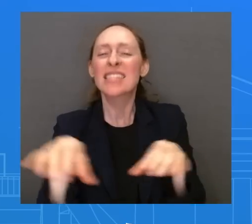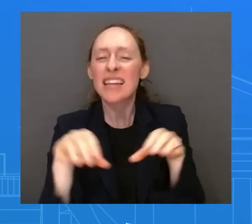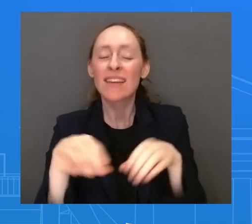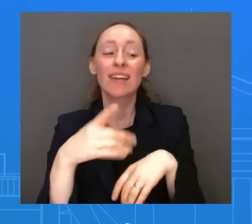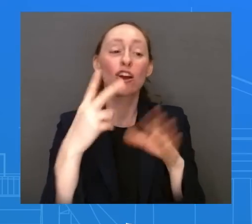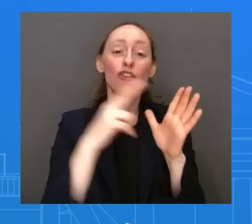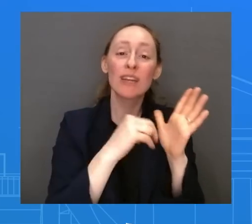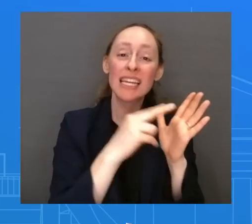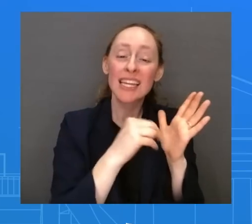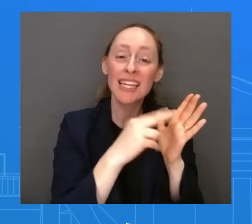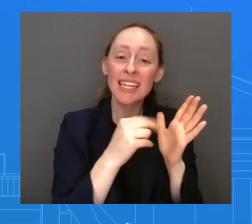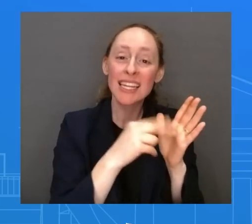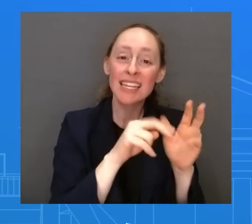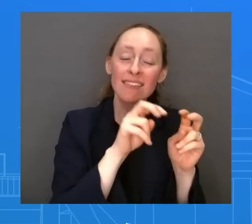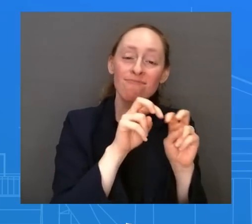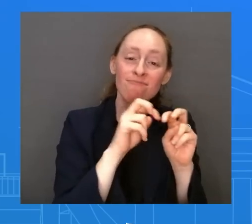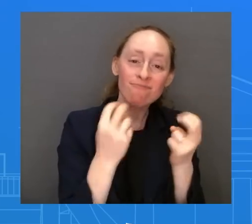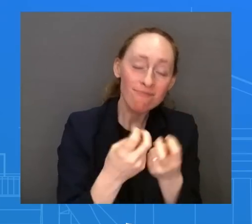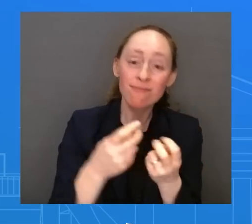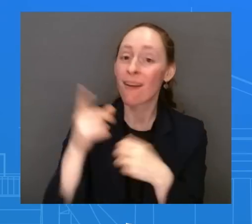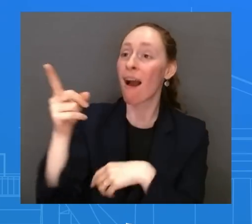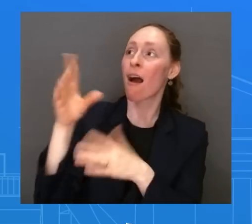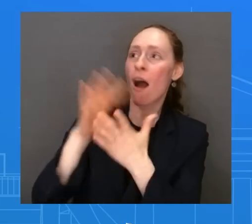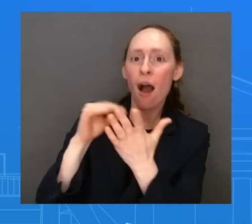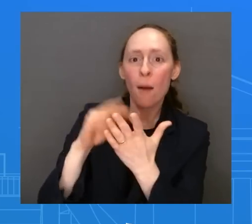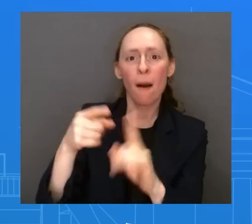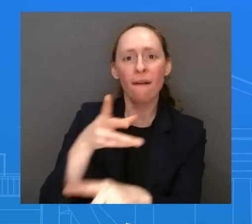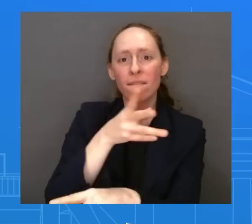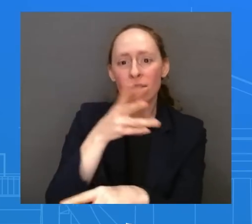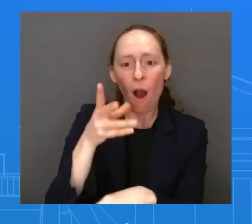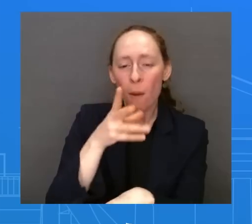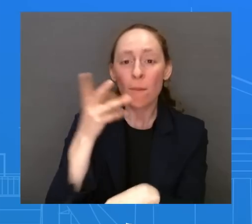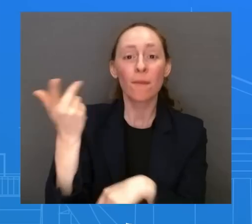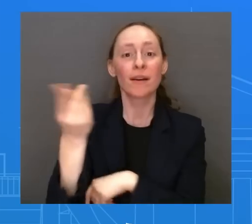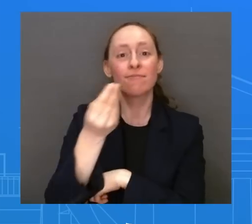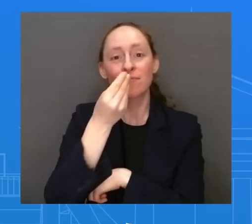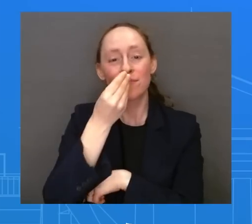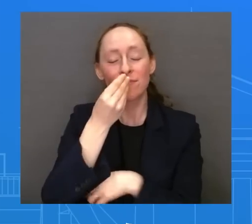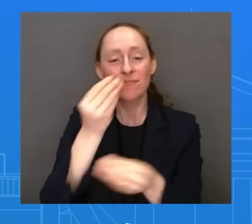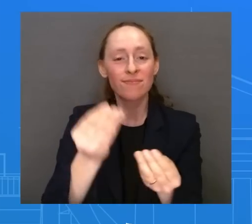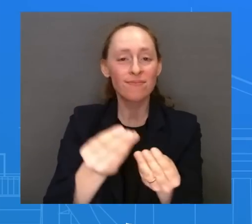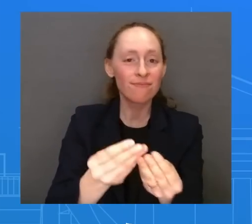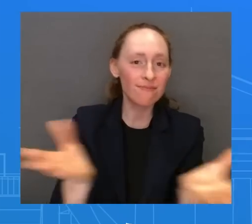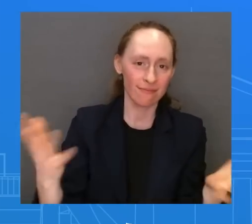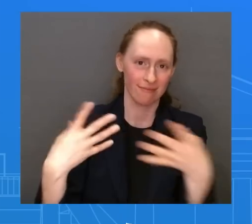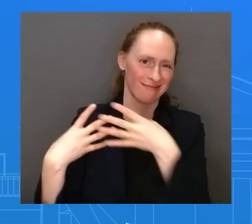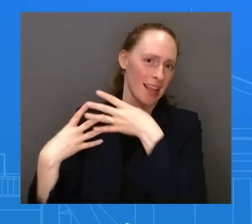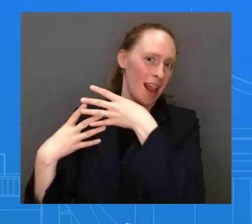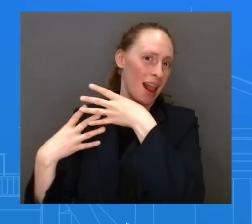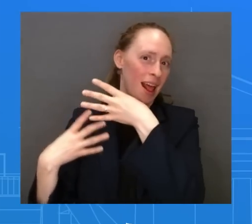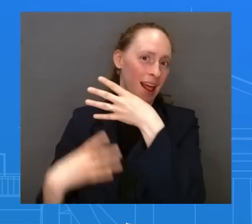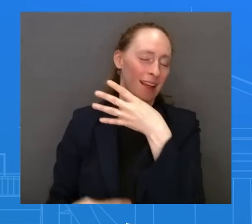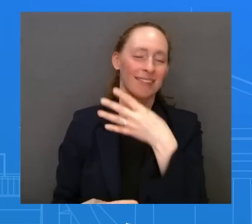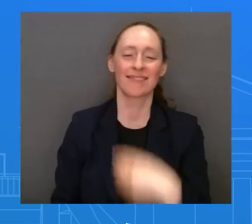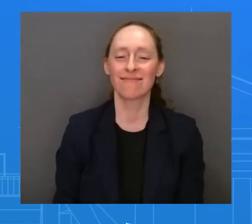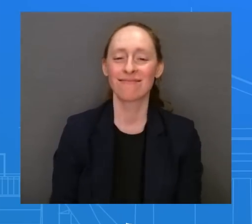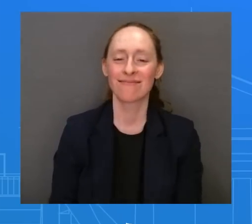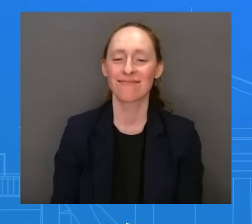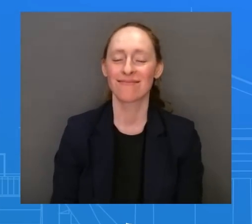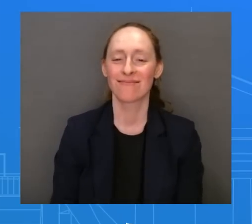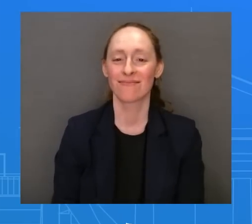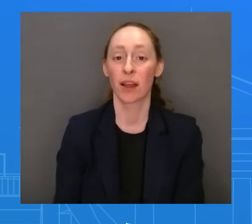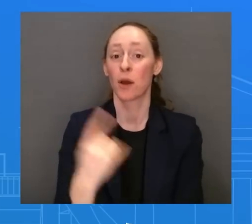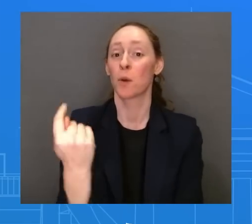education Zone a snack time tent and more on Tuesday through Friday the president will travel to the United Kingdom and Ireland